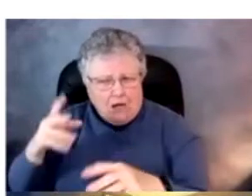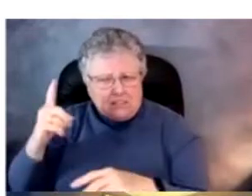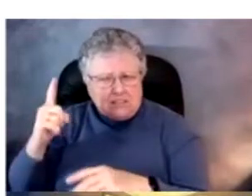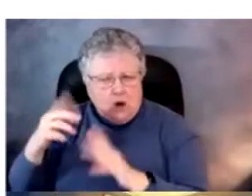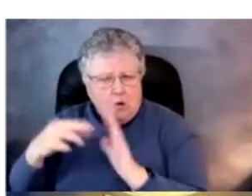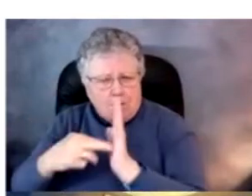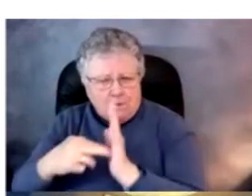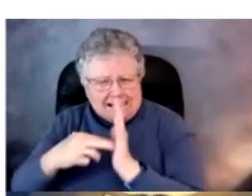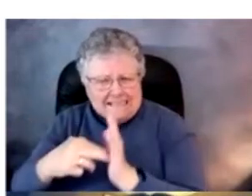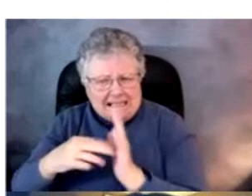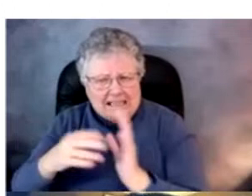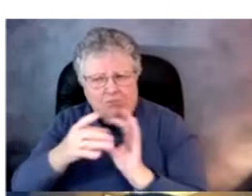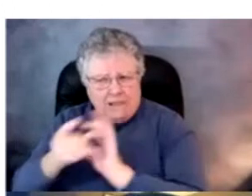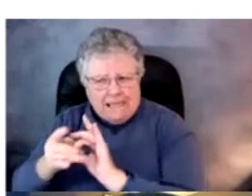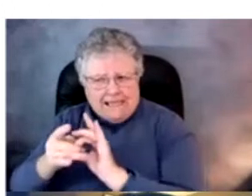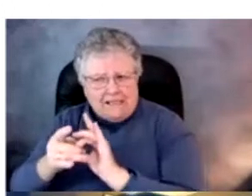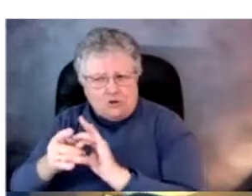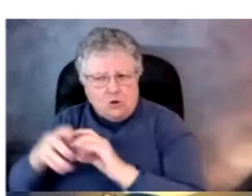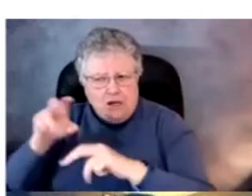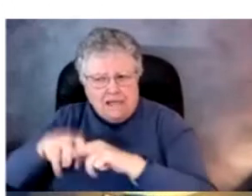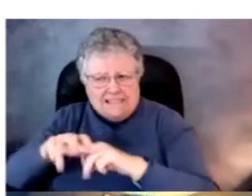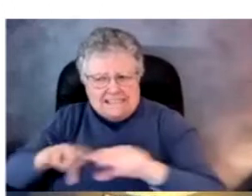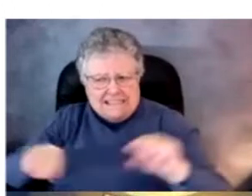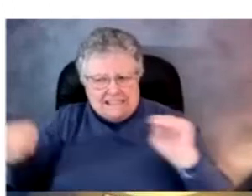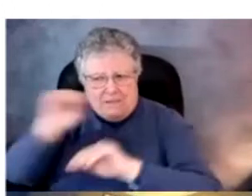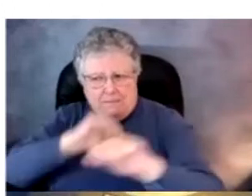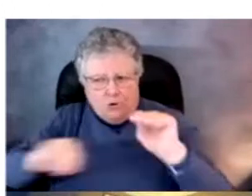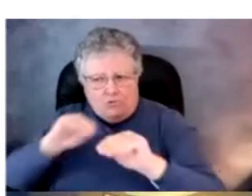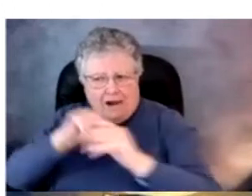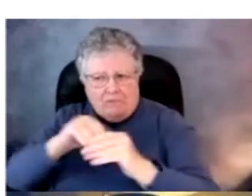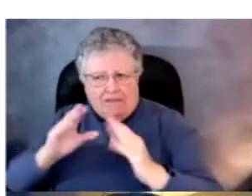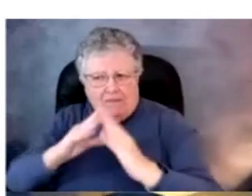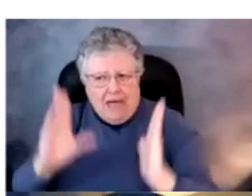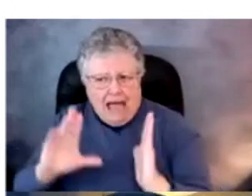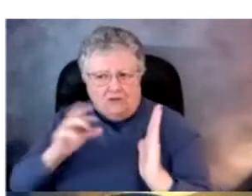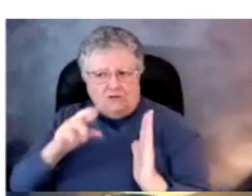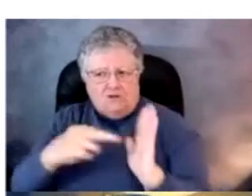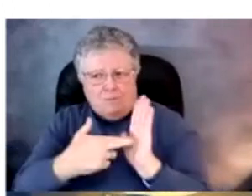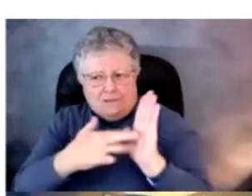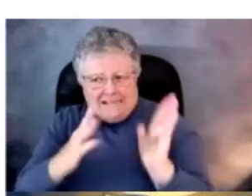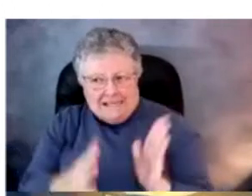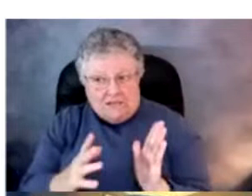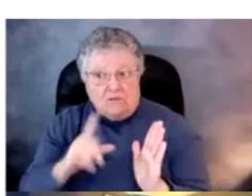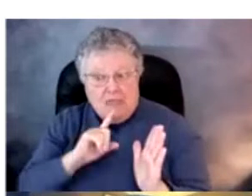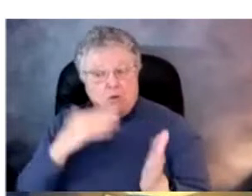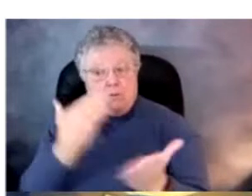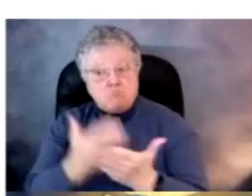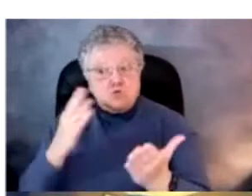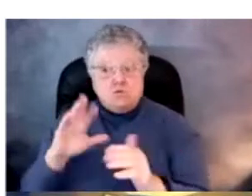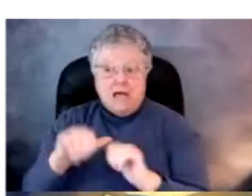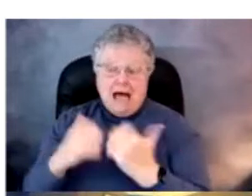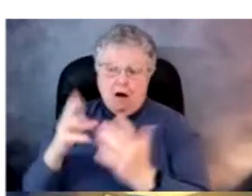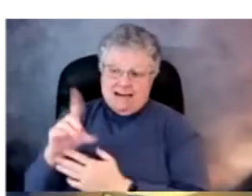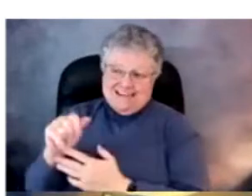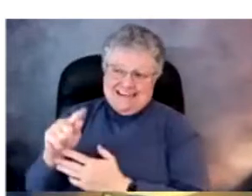illustration of who gets represented and why in how data gets collected. It also really, you